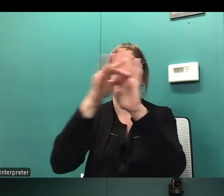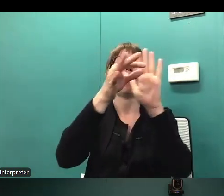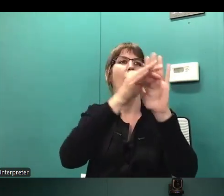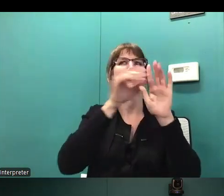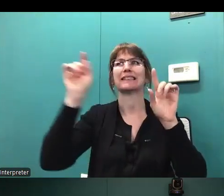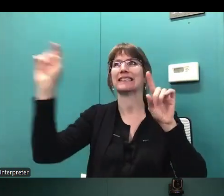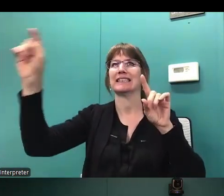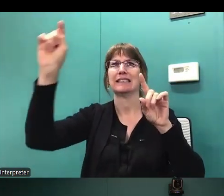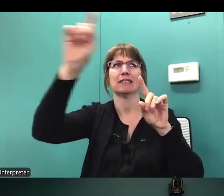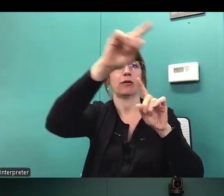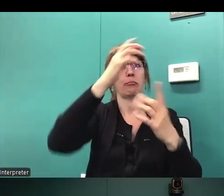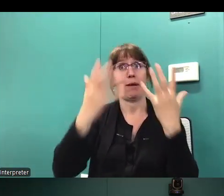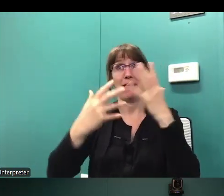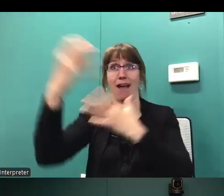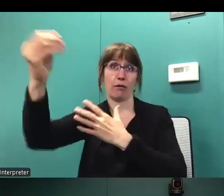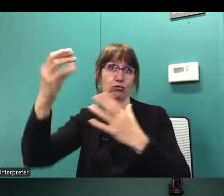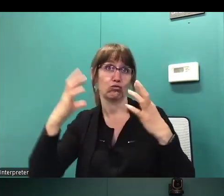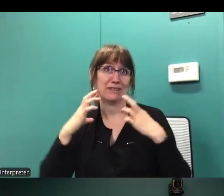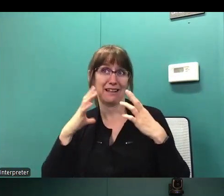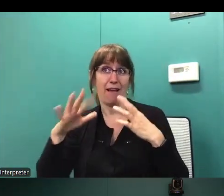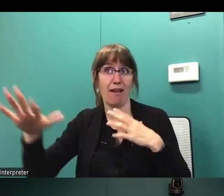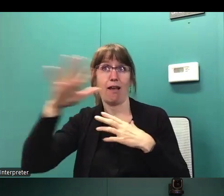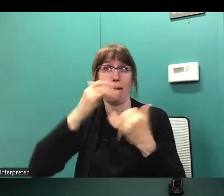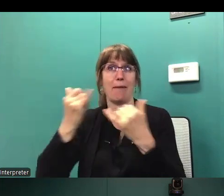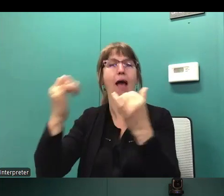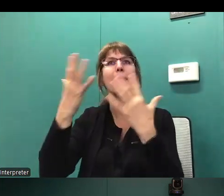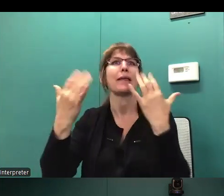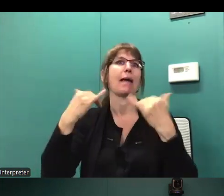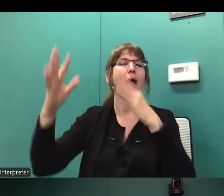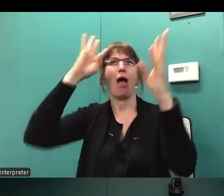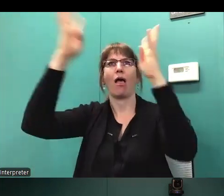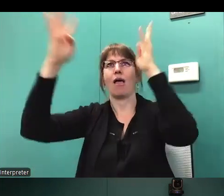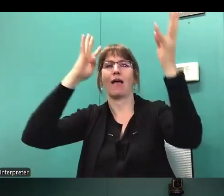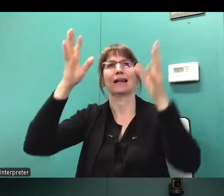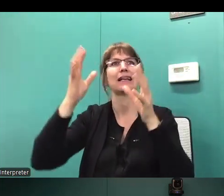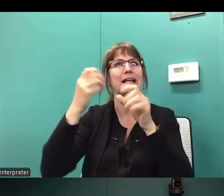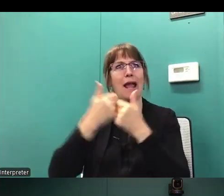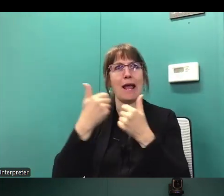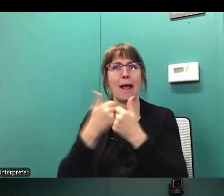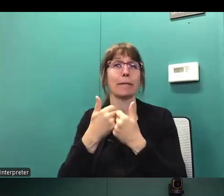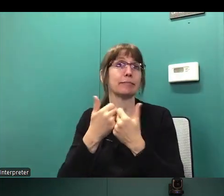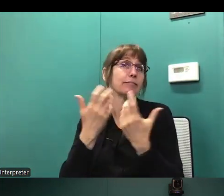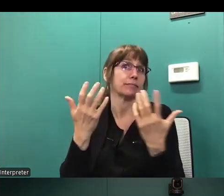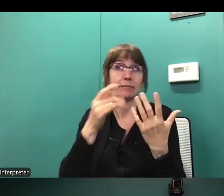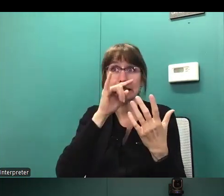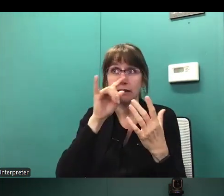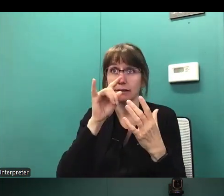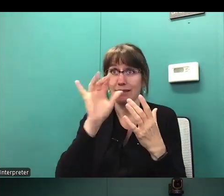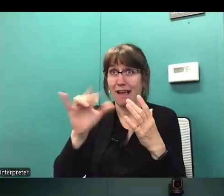they love playing on the playground and they play like imaginary games because kids that age should be doing